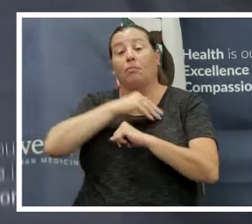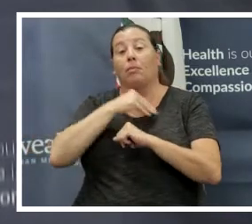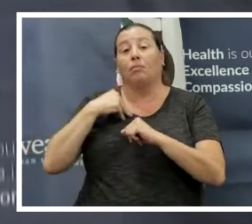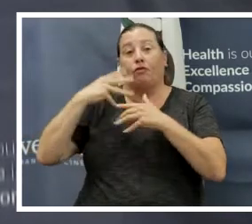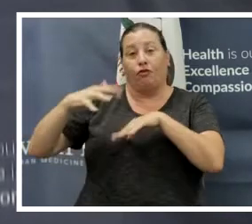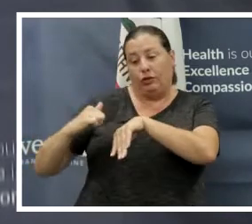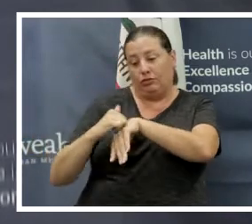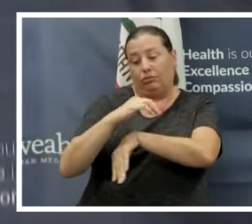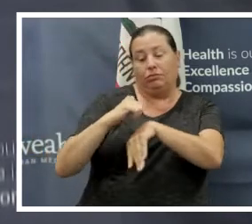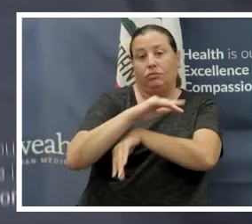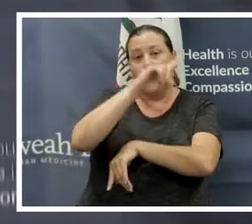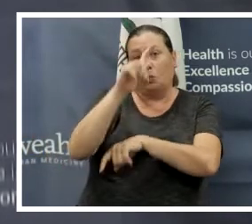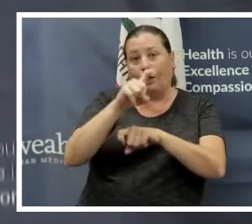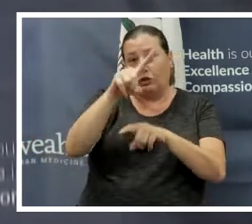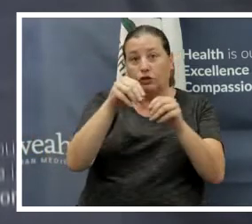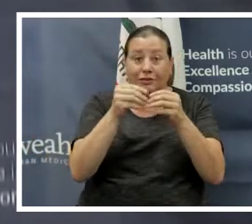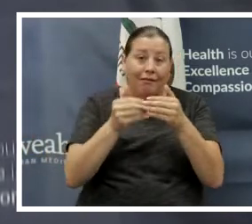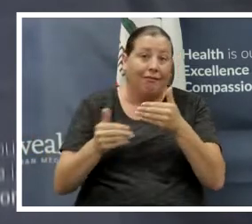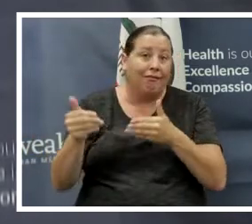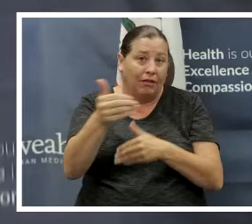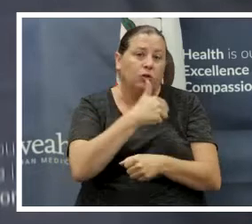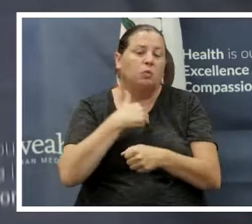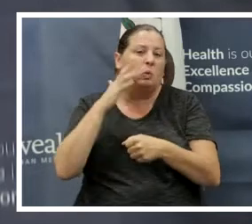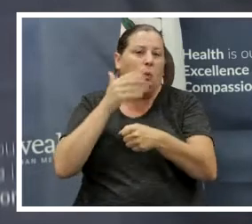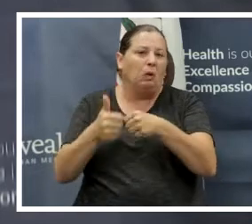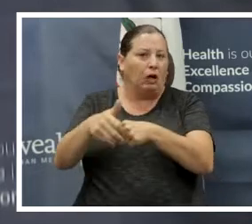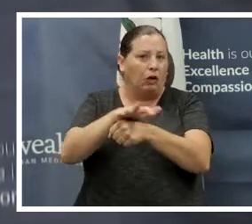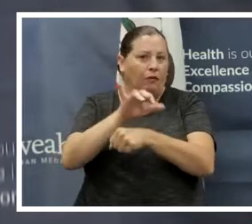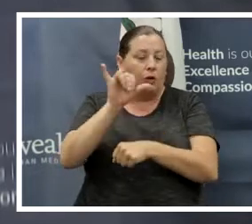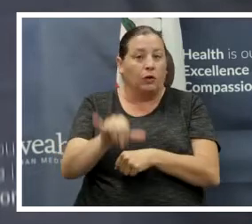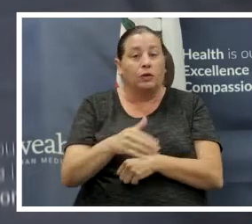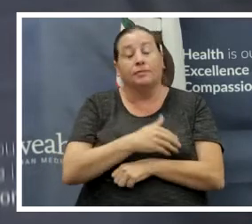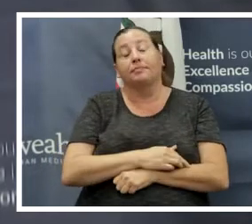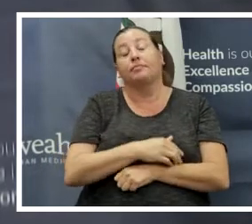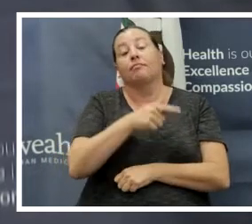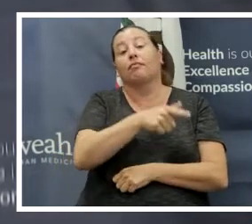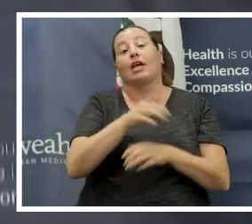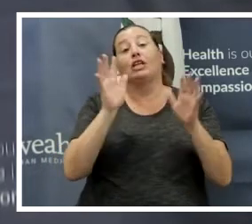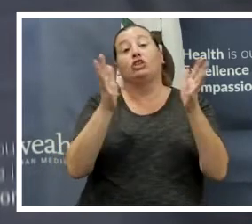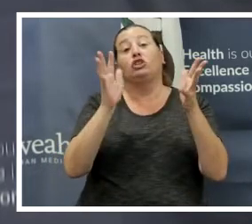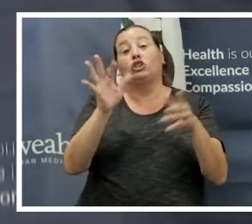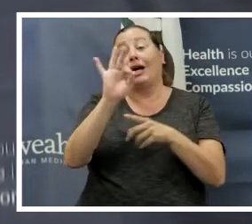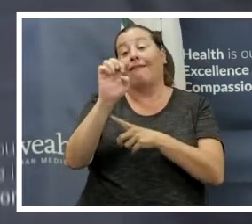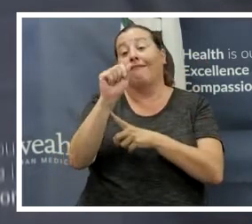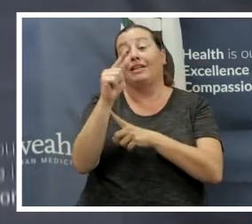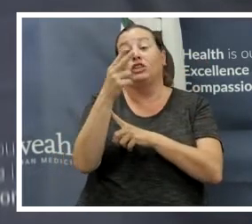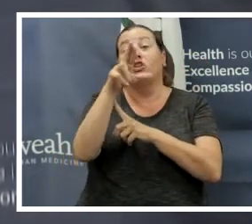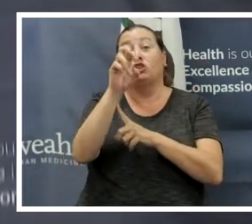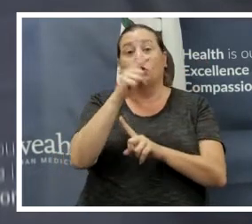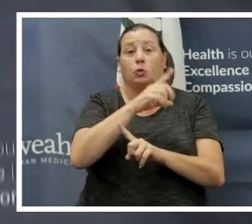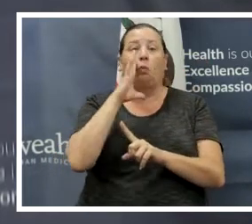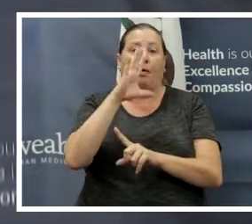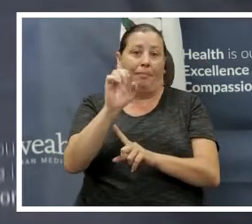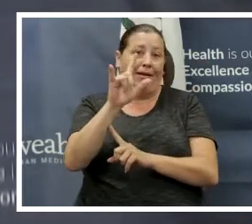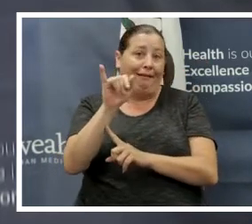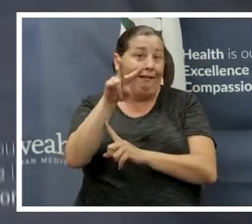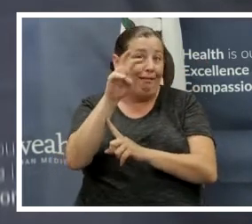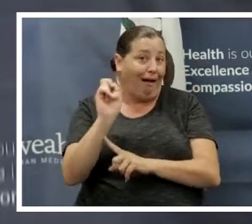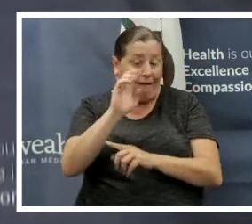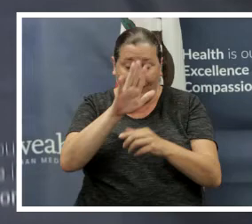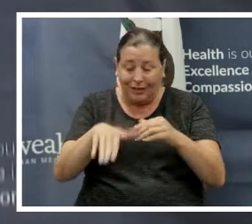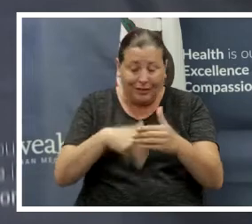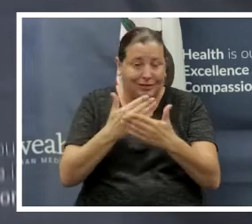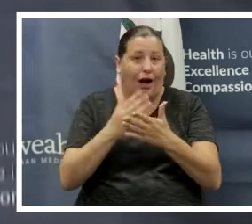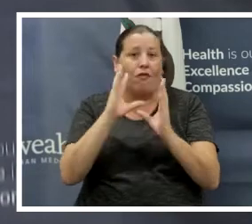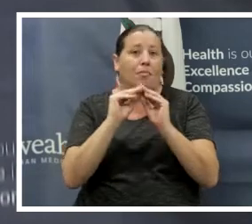we are going to cover those. Our webinar chat feature will be live the entire meeting, so feel free to chat at us, and we will